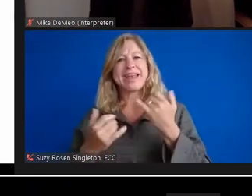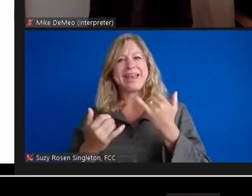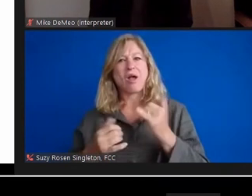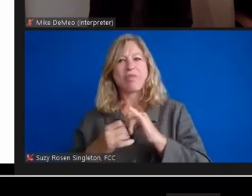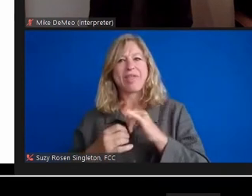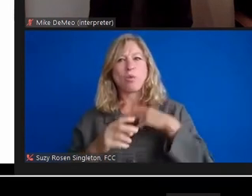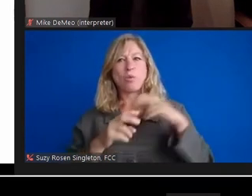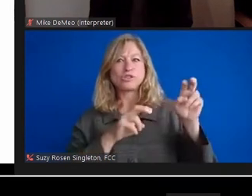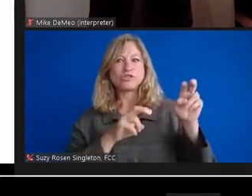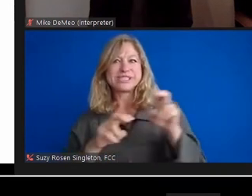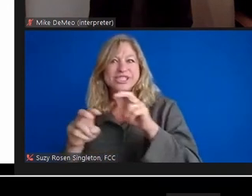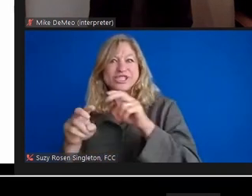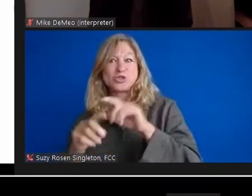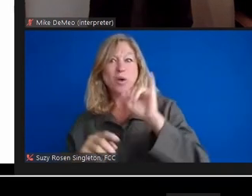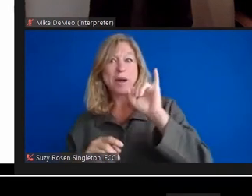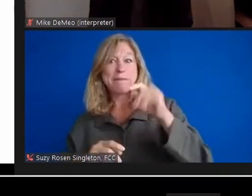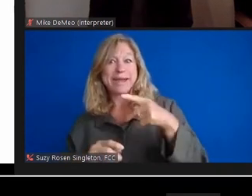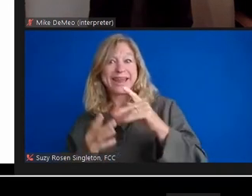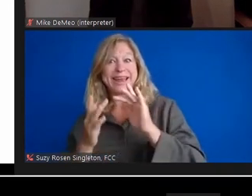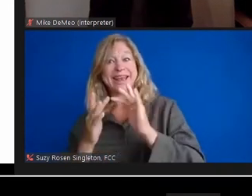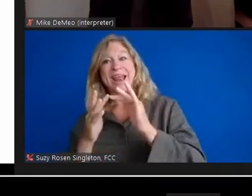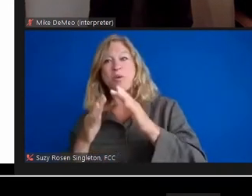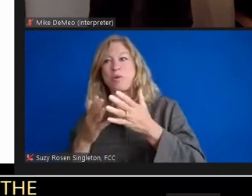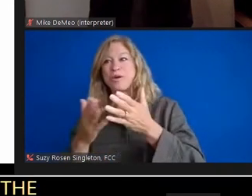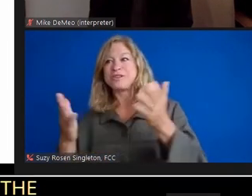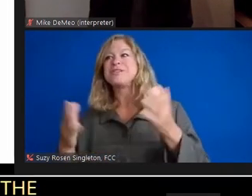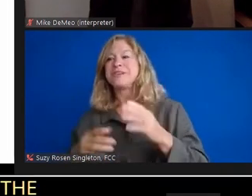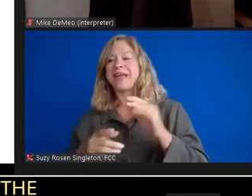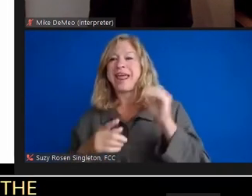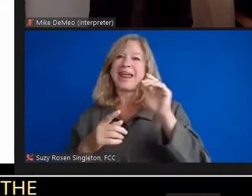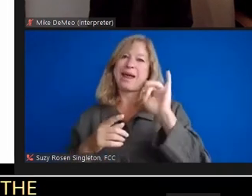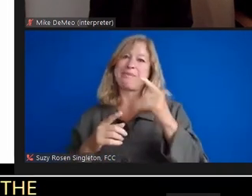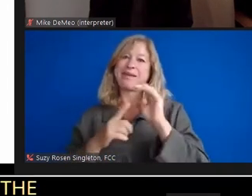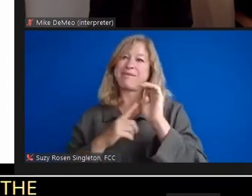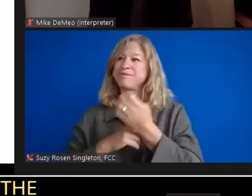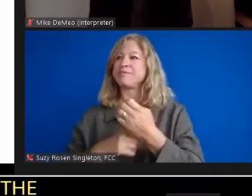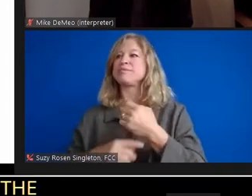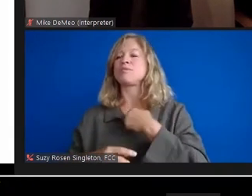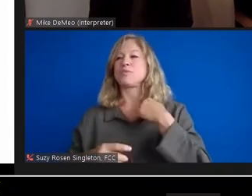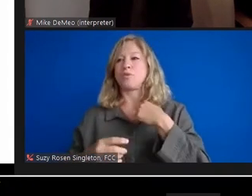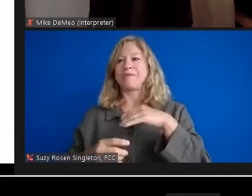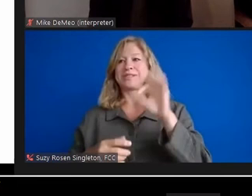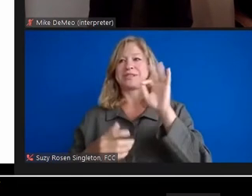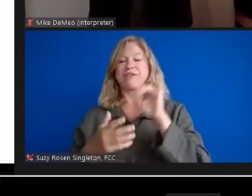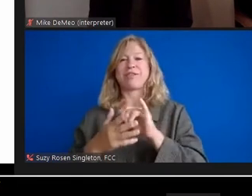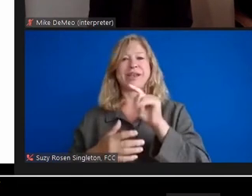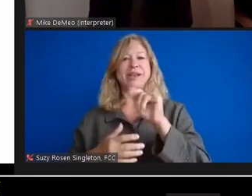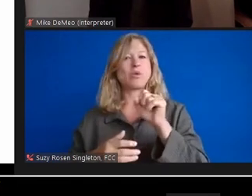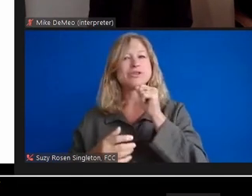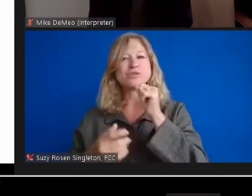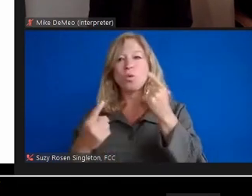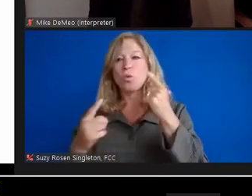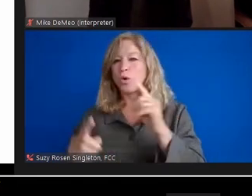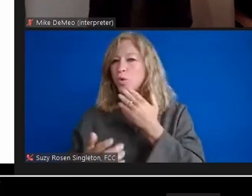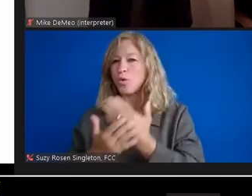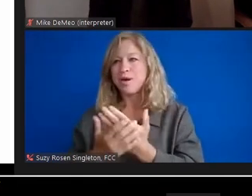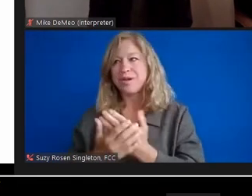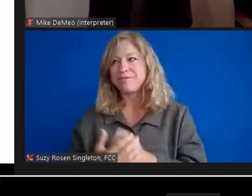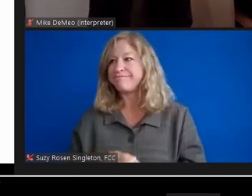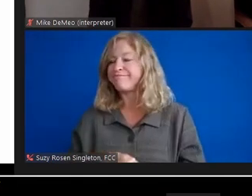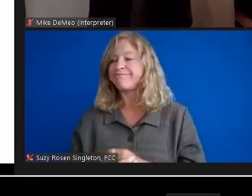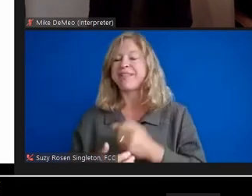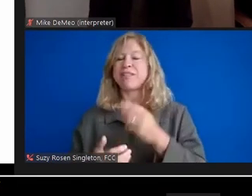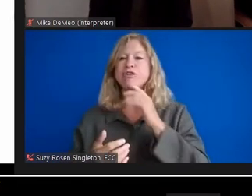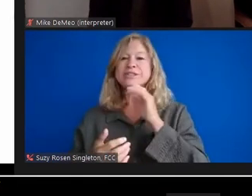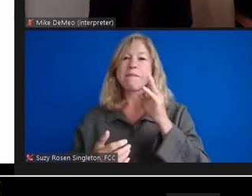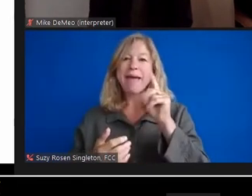networks. Now, with the advent of the transition to IP-based networks in an IP environment, we've discovered